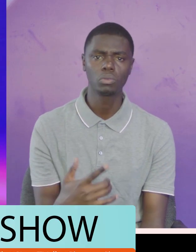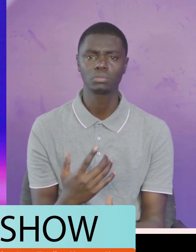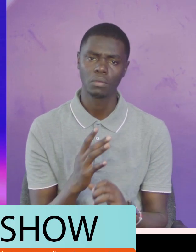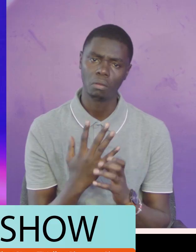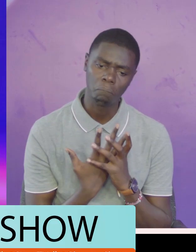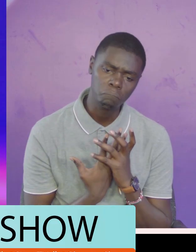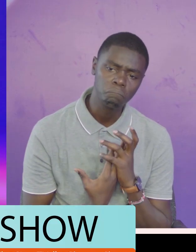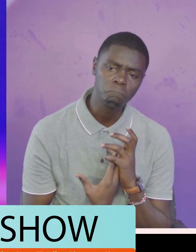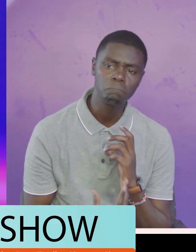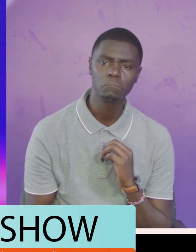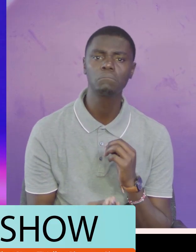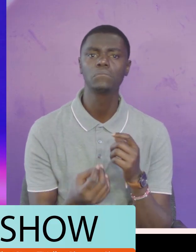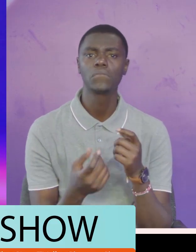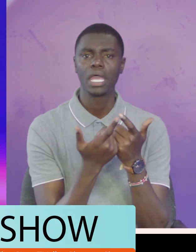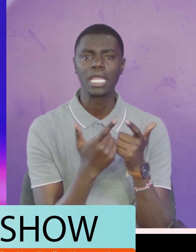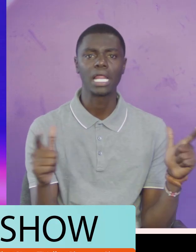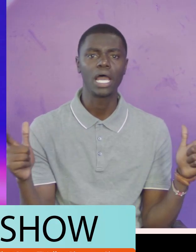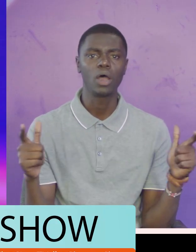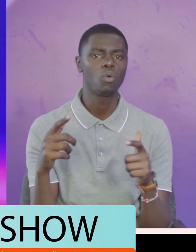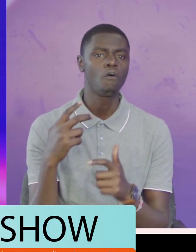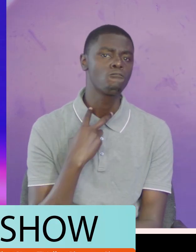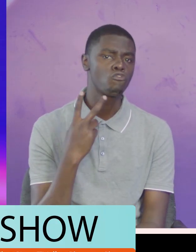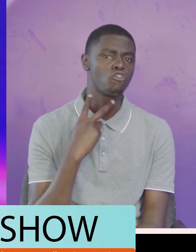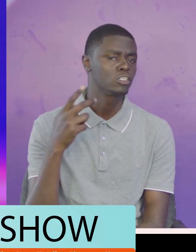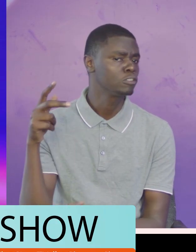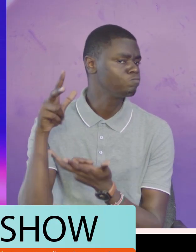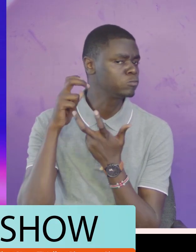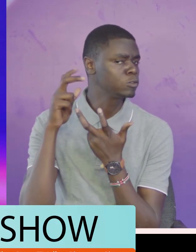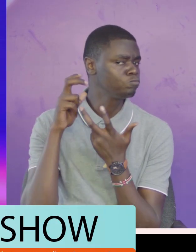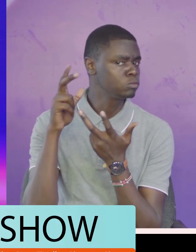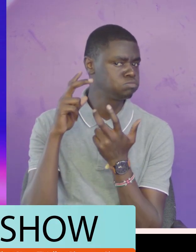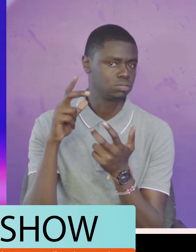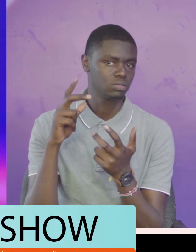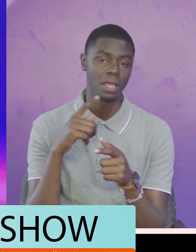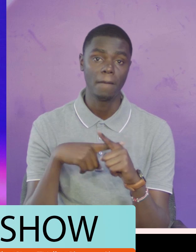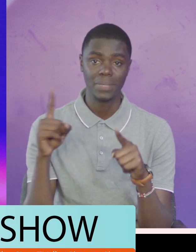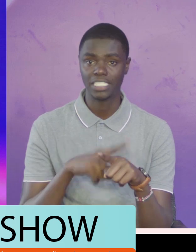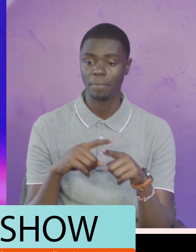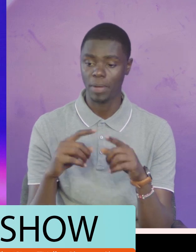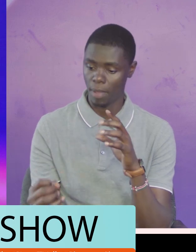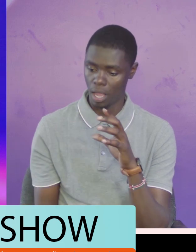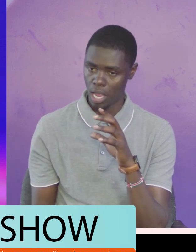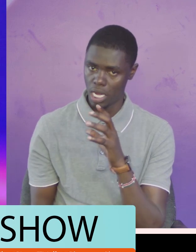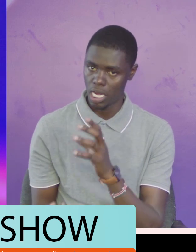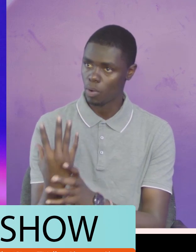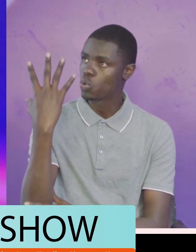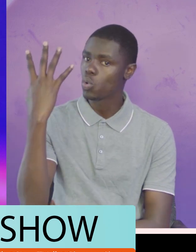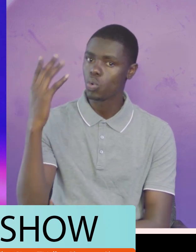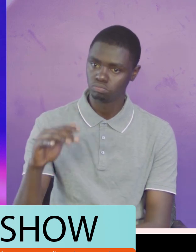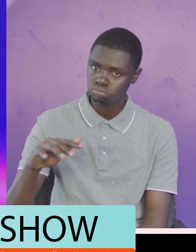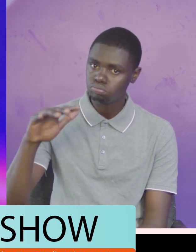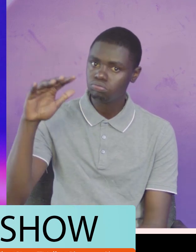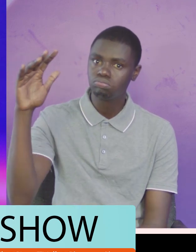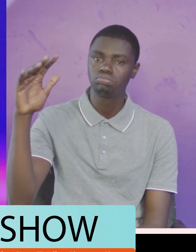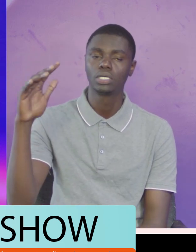bogged down and allow voices into my ears. But as I've grown older and also grown in my